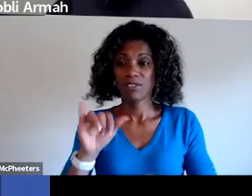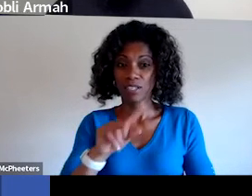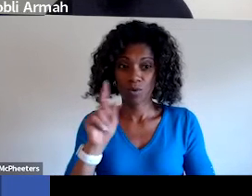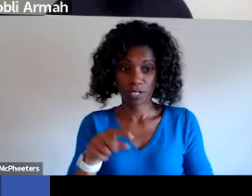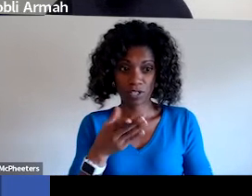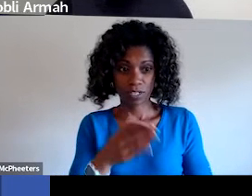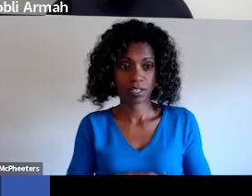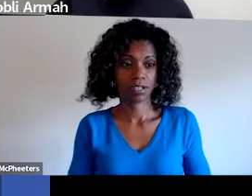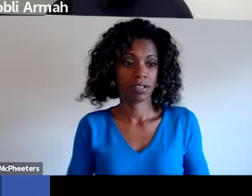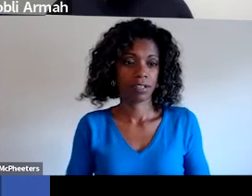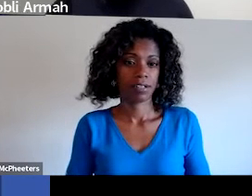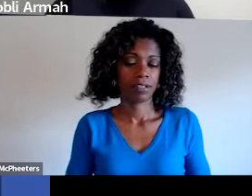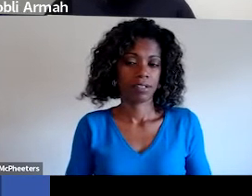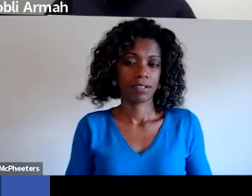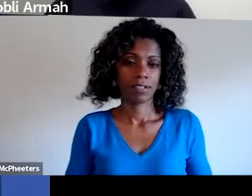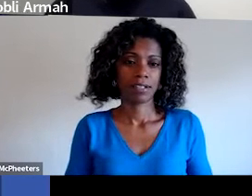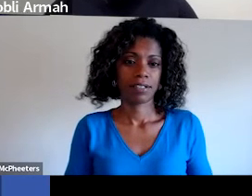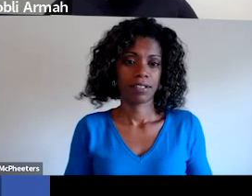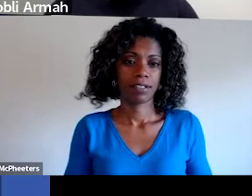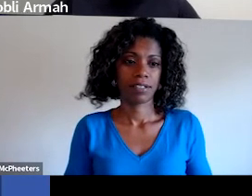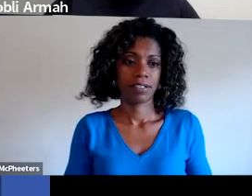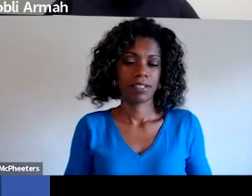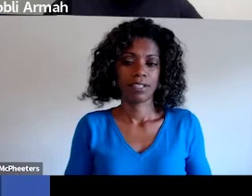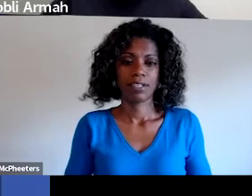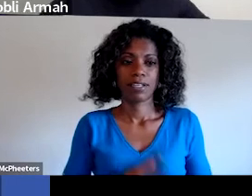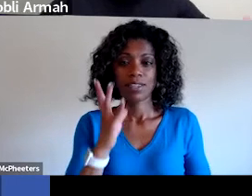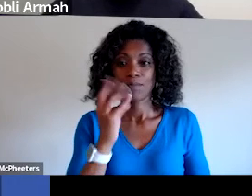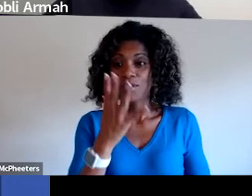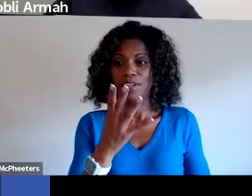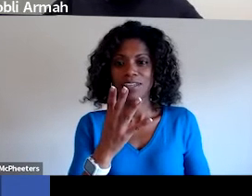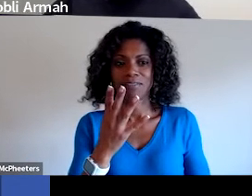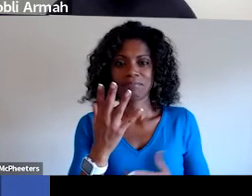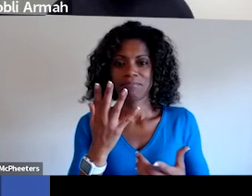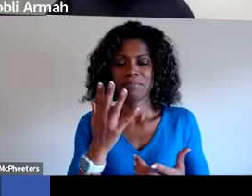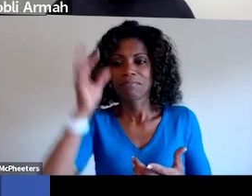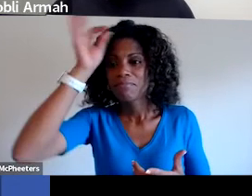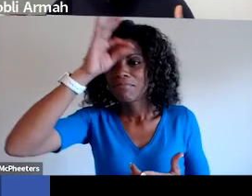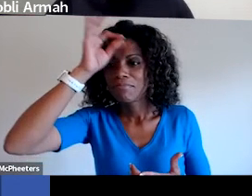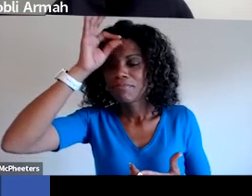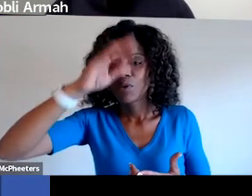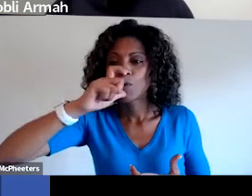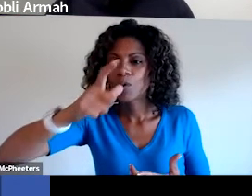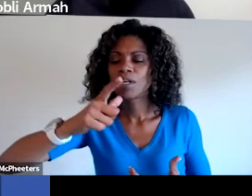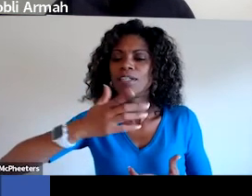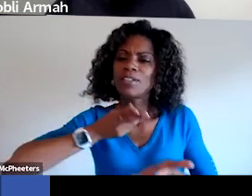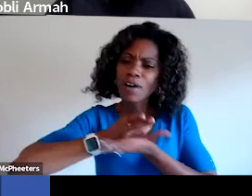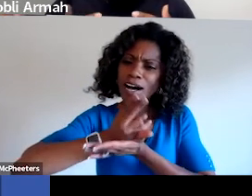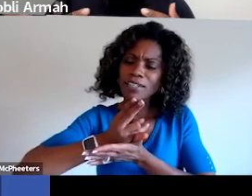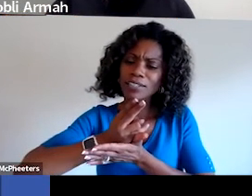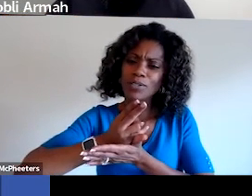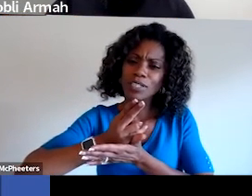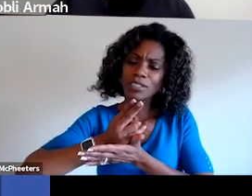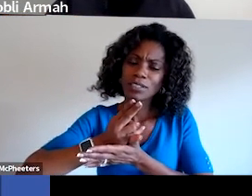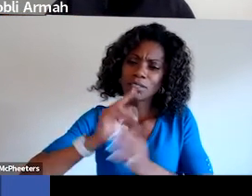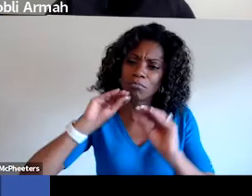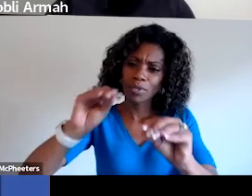question. The beauty of us not knowing who you are is you can be truthful. It's anonymous. And so a lot of statements were made, a lot of